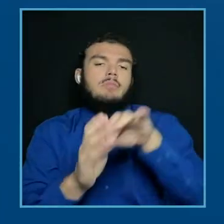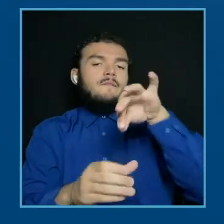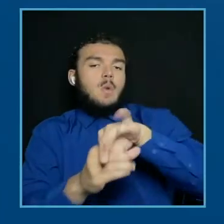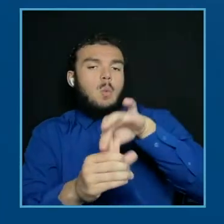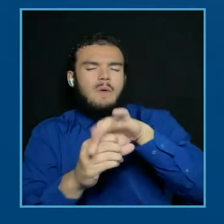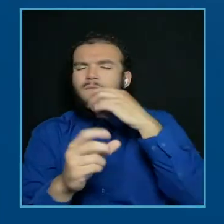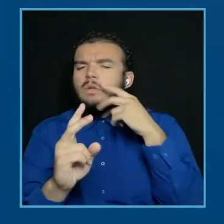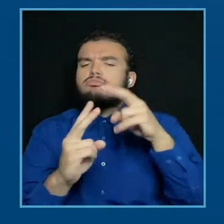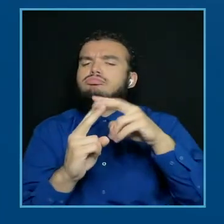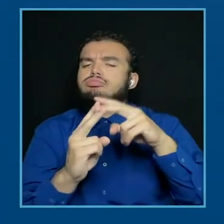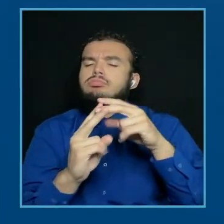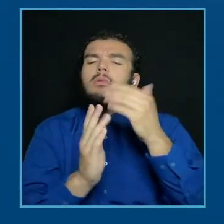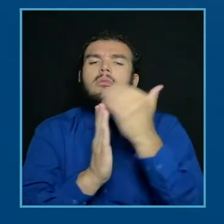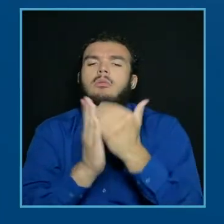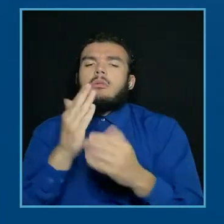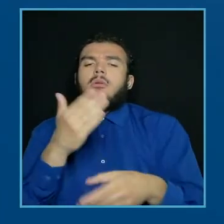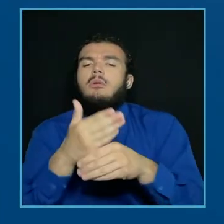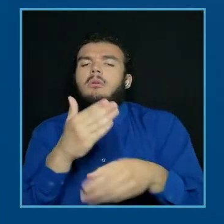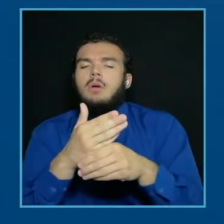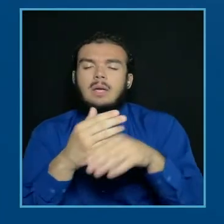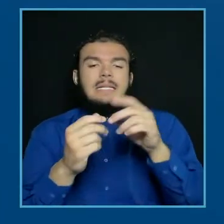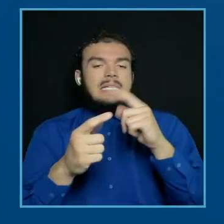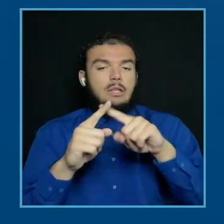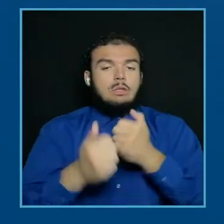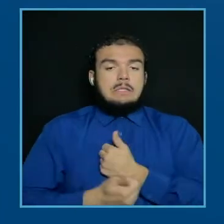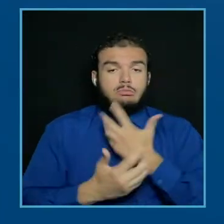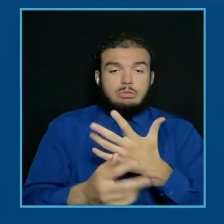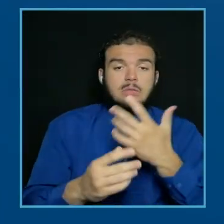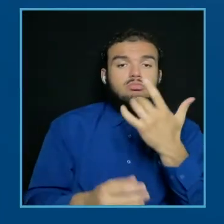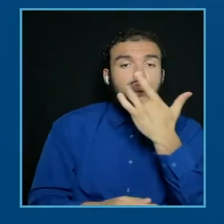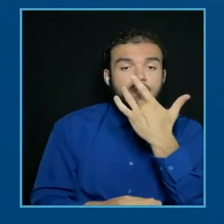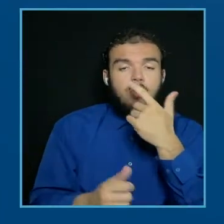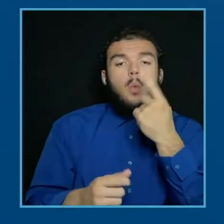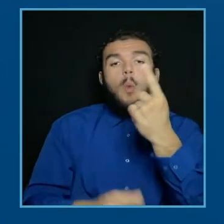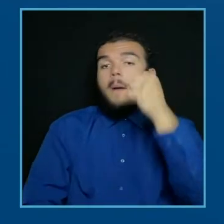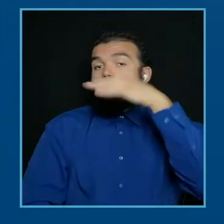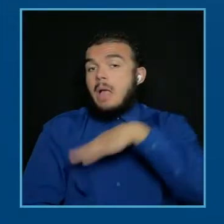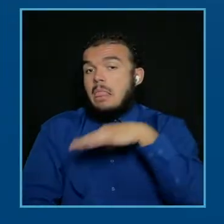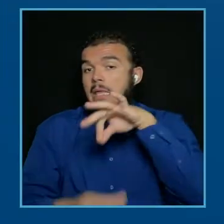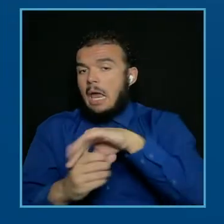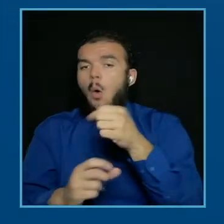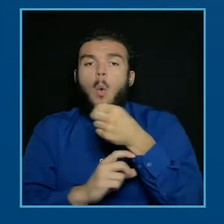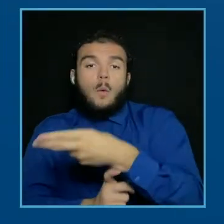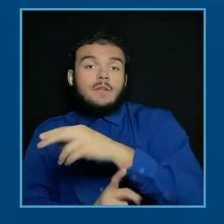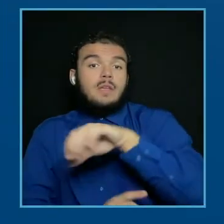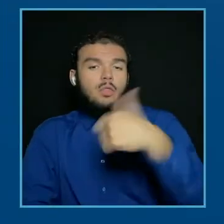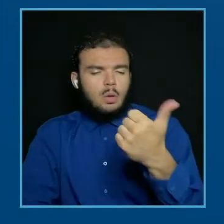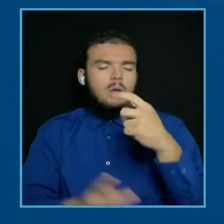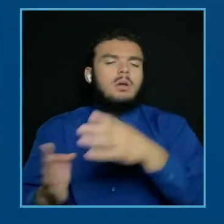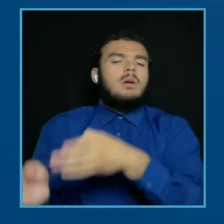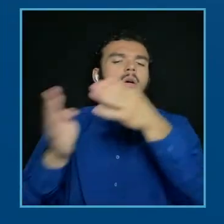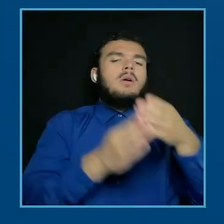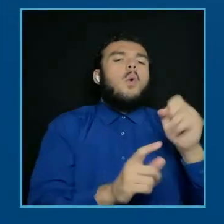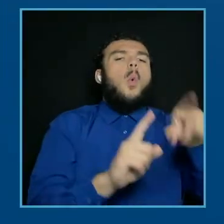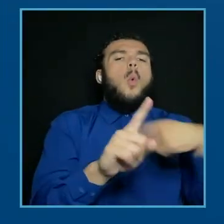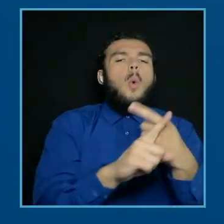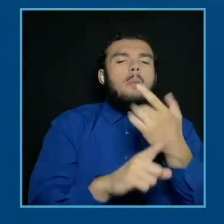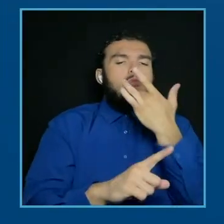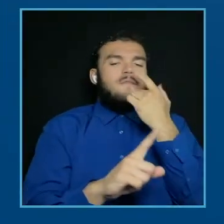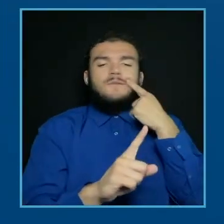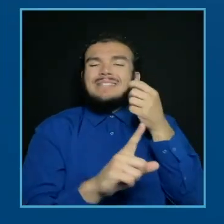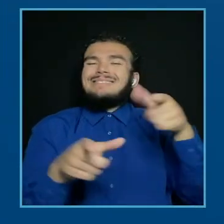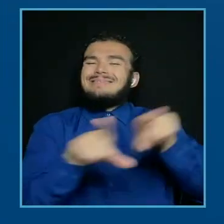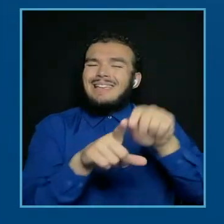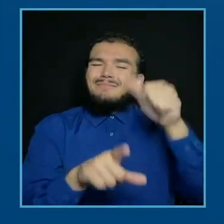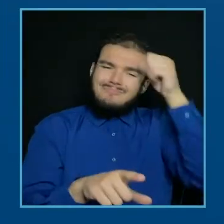questions. A vote expressing a preference for one male candidate over the other, and a vote expressing a preference for that same male